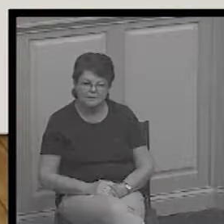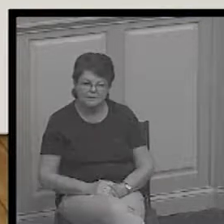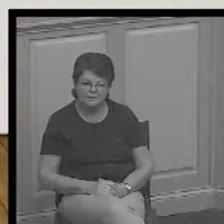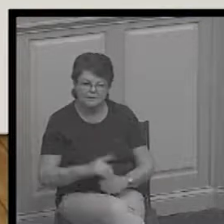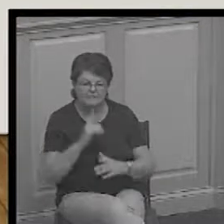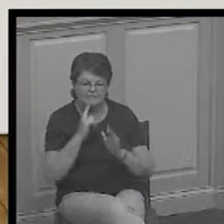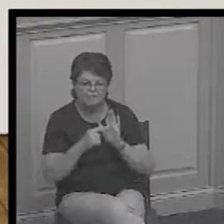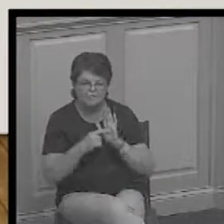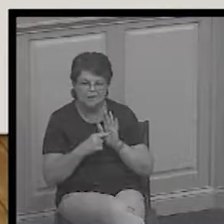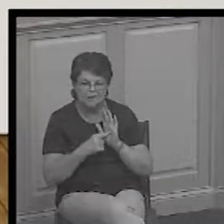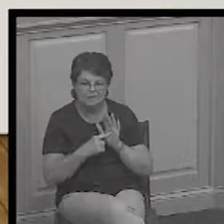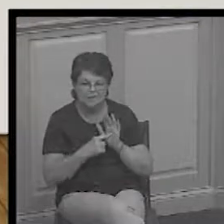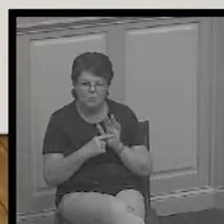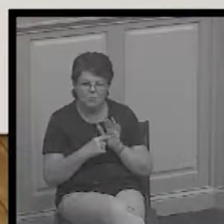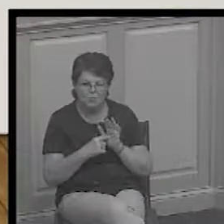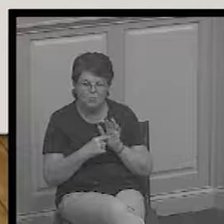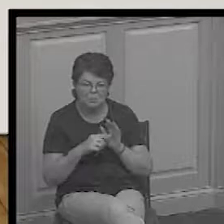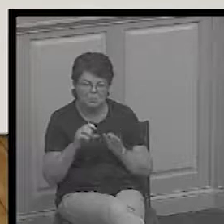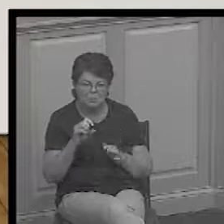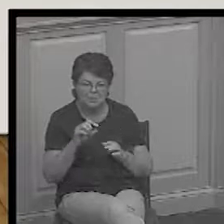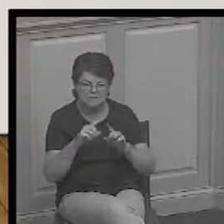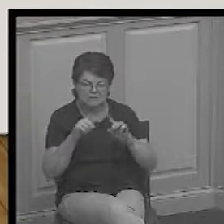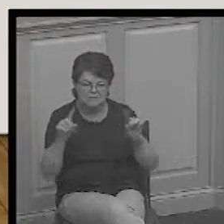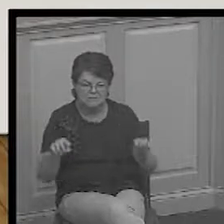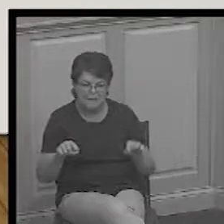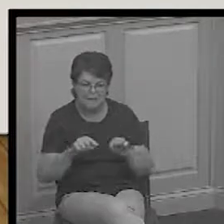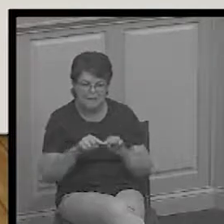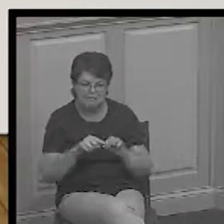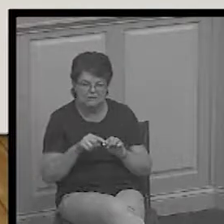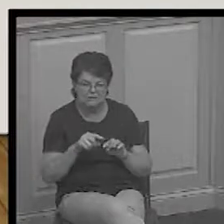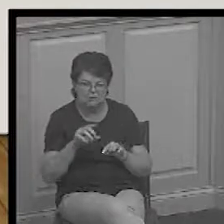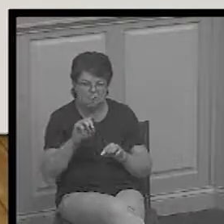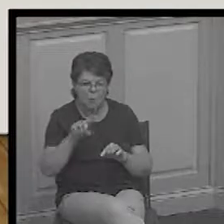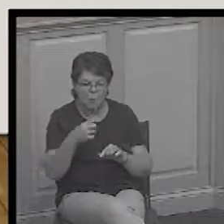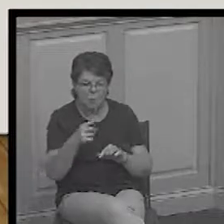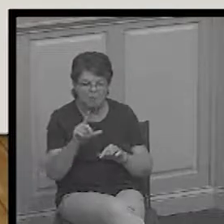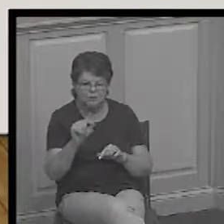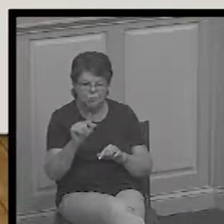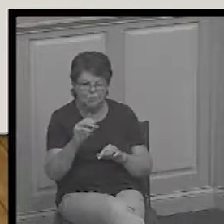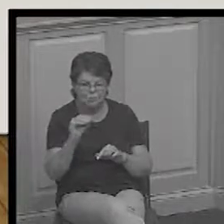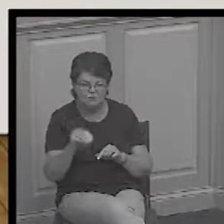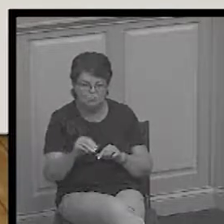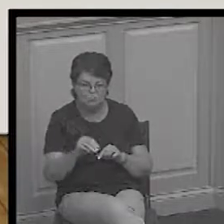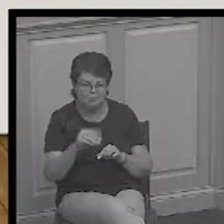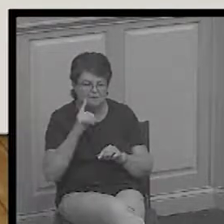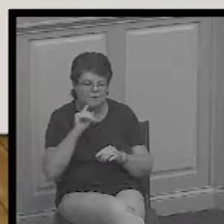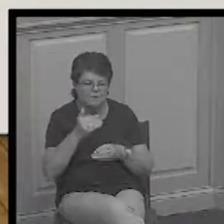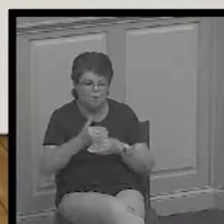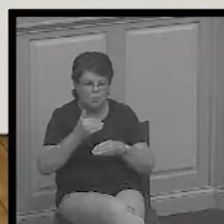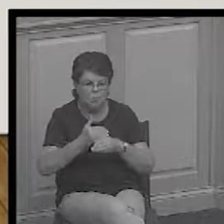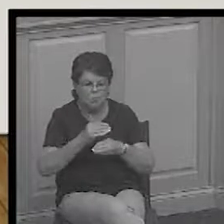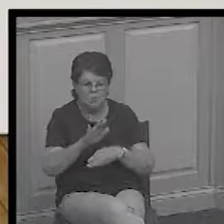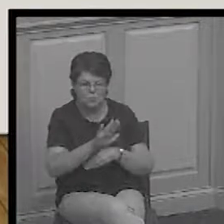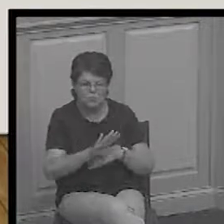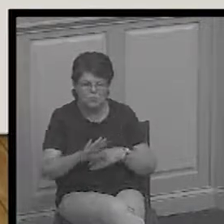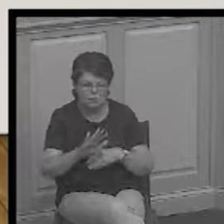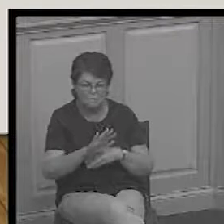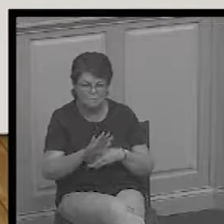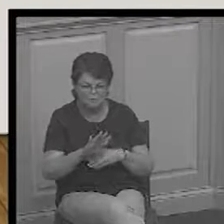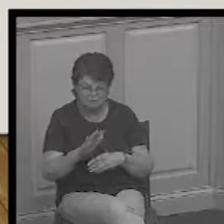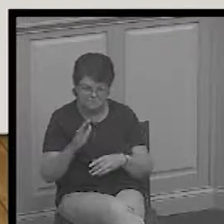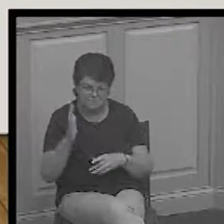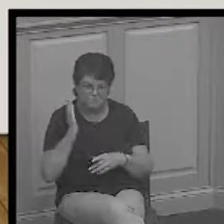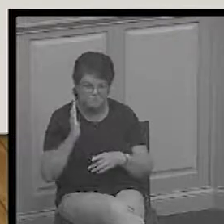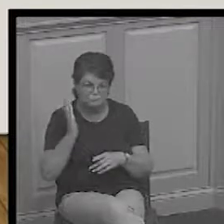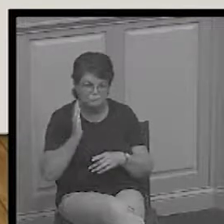For example, signage was always 20%. You could not exceed 20% of the window surface. That was the way it